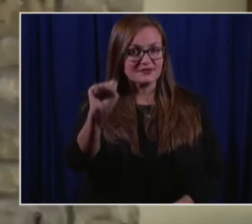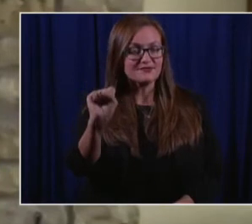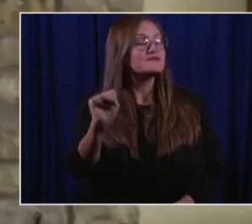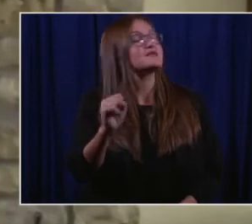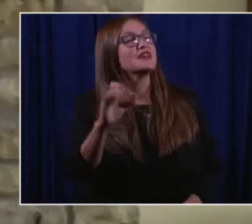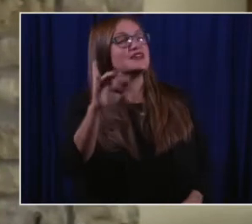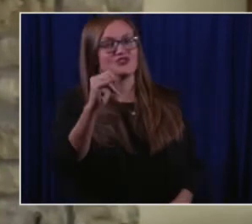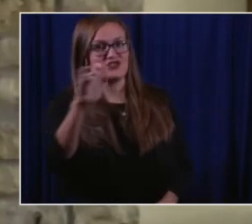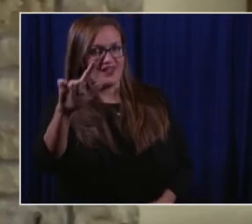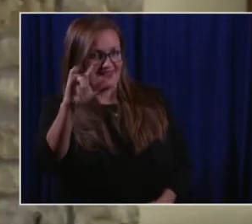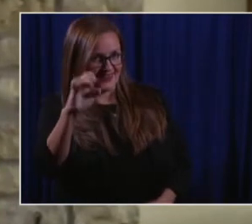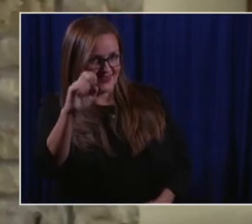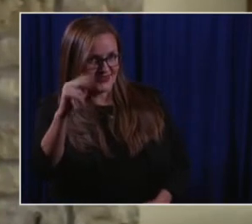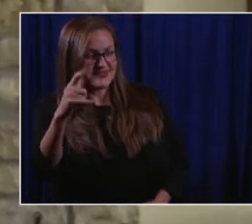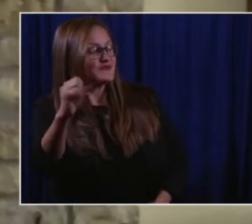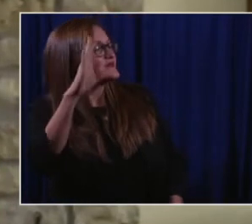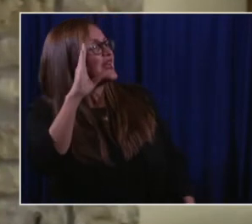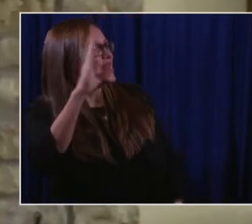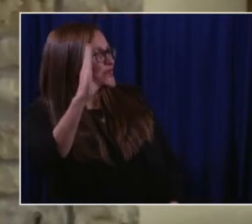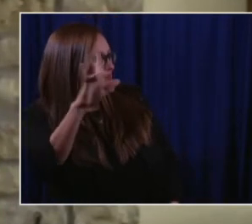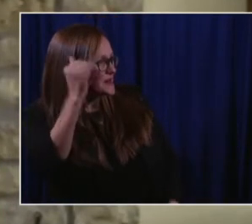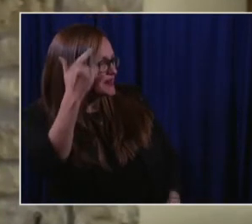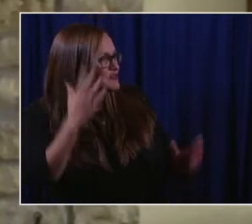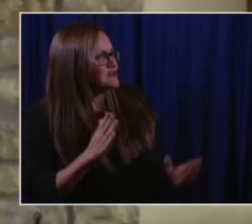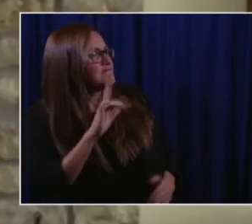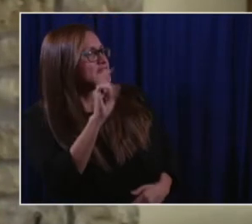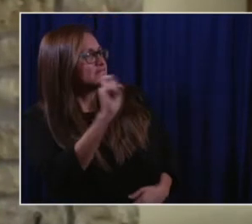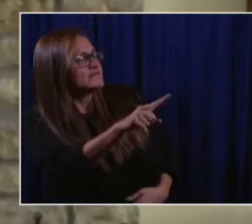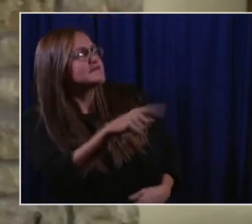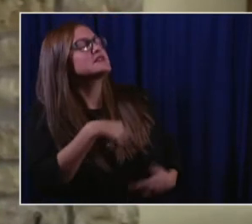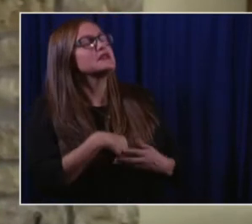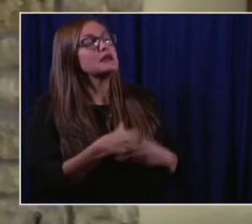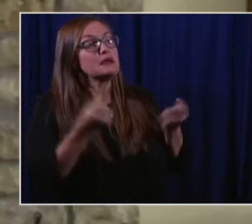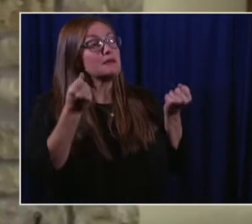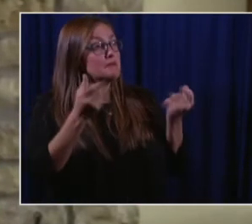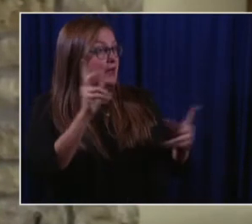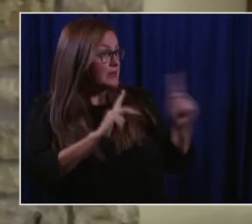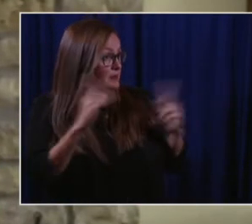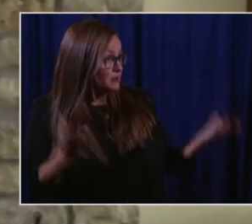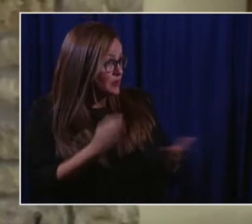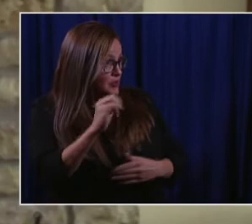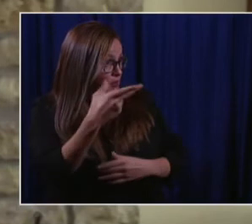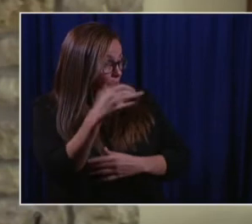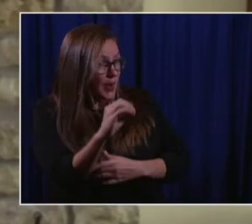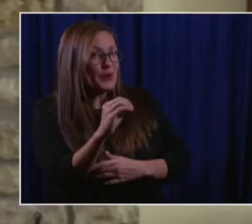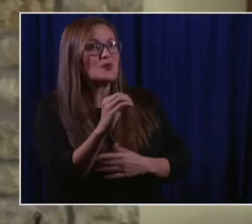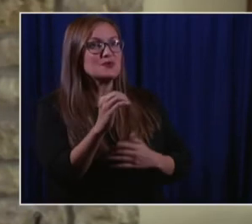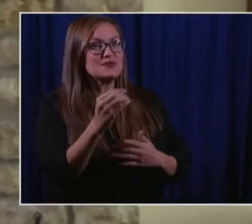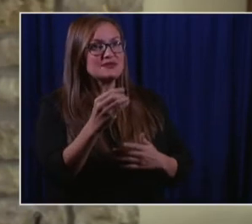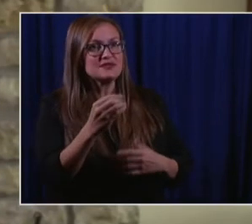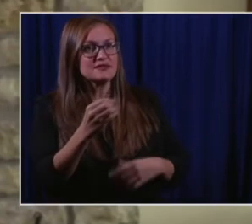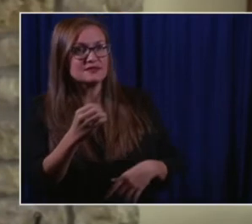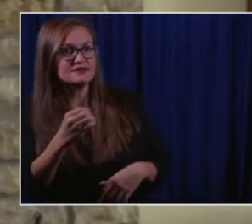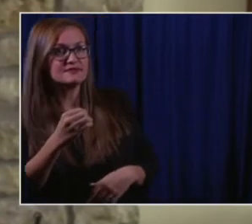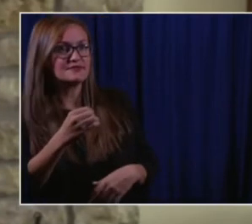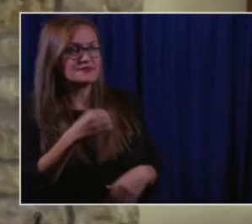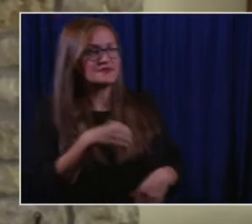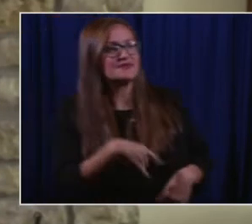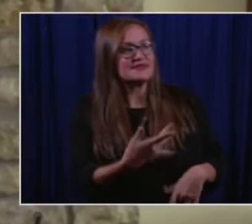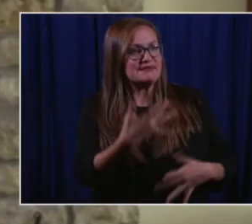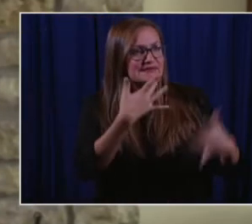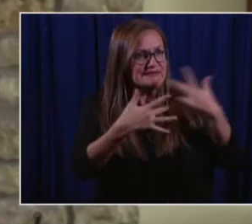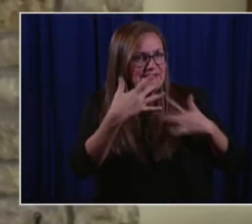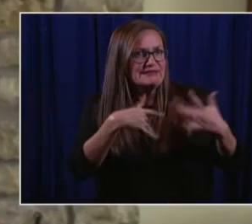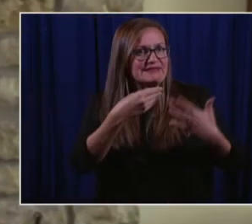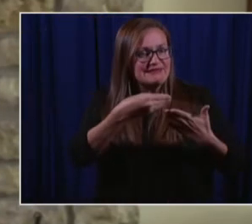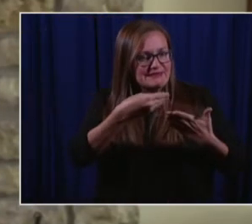have a question here. Many Ohioans have exhausted or are near the point of exhausting their unemployment benefits,